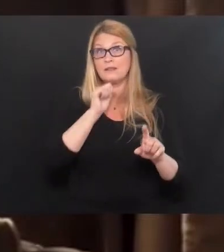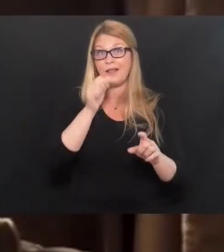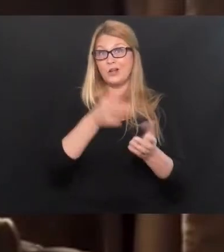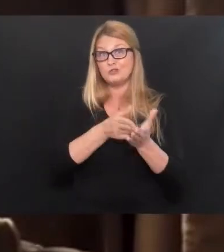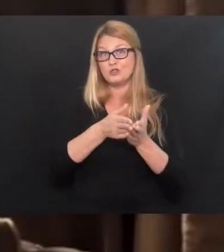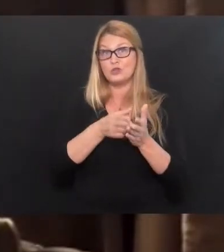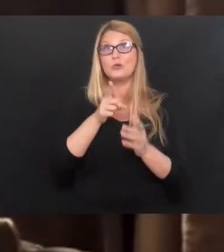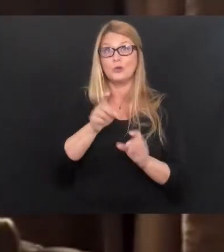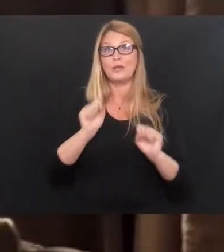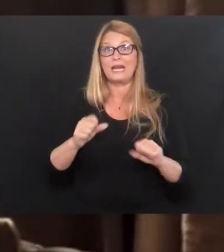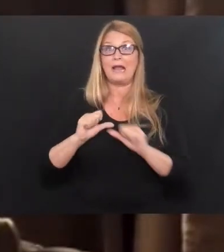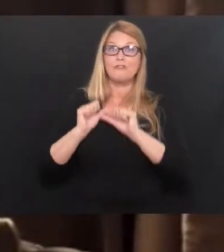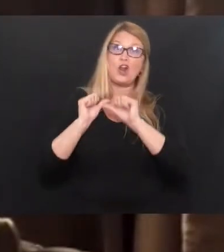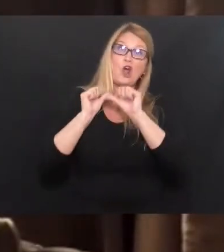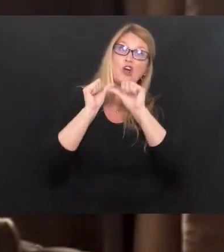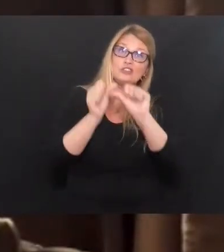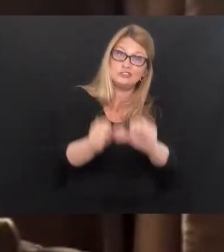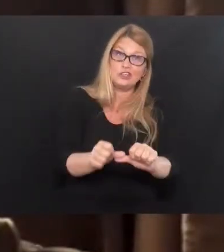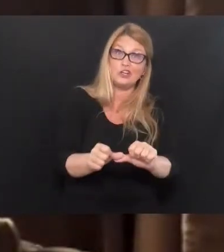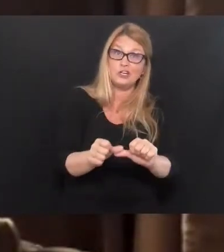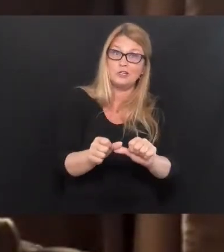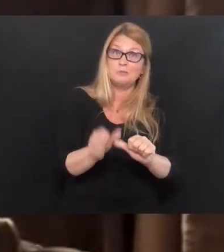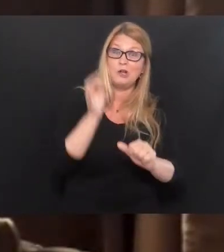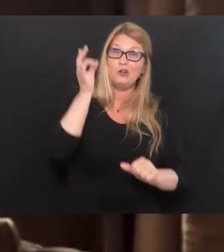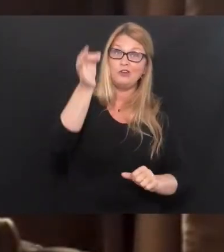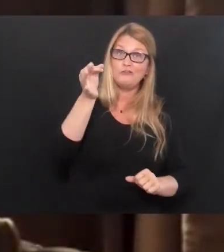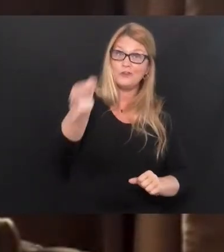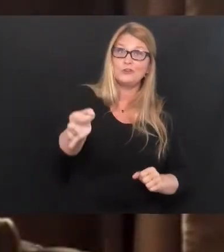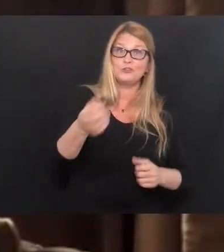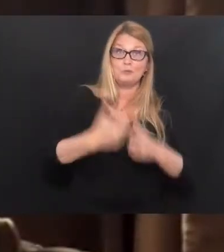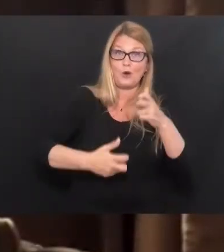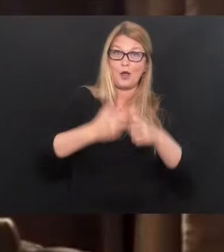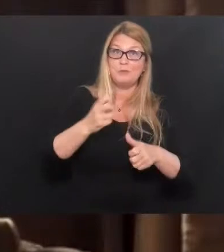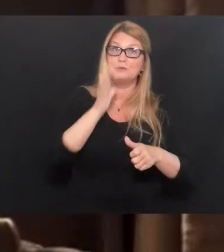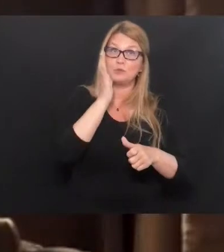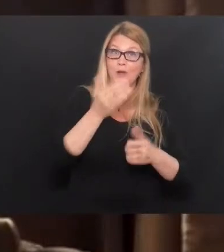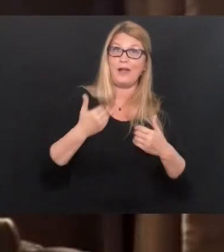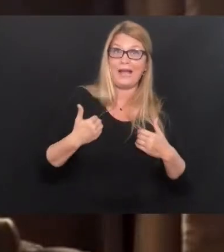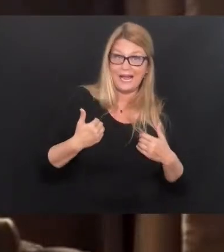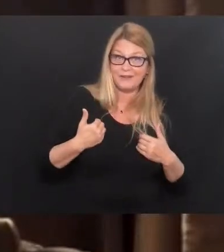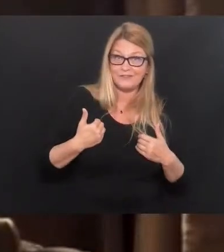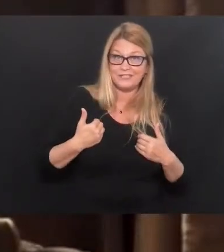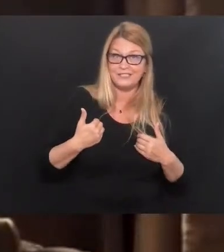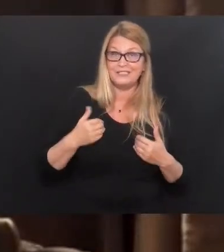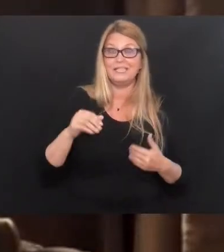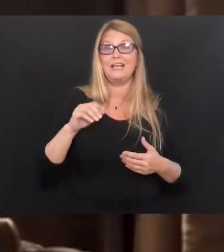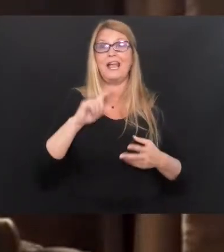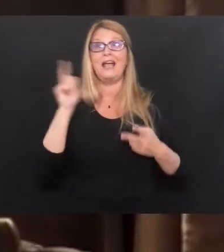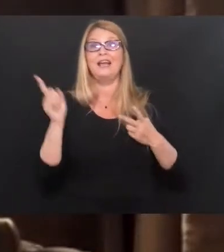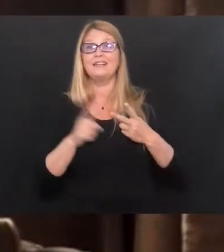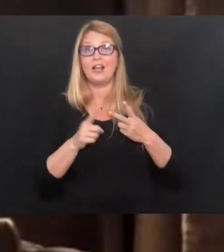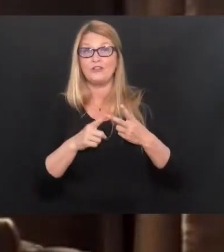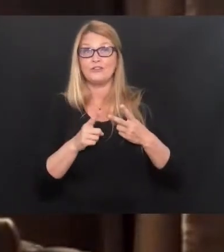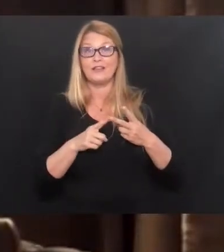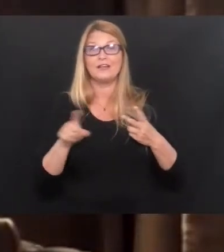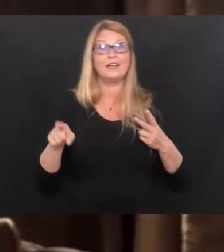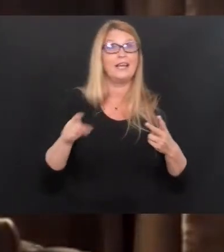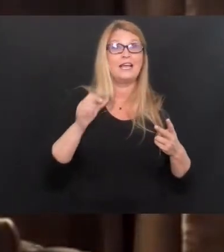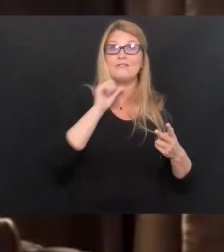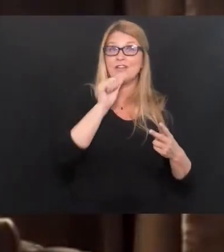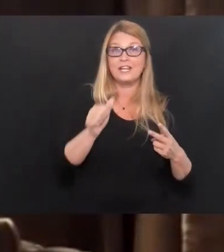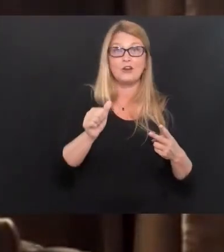suffer consequences for their entire life, which would be just tragic. And number two is if they don't